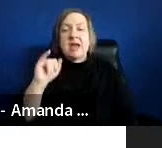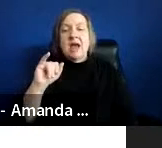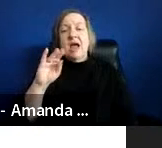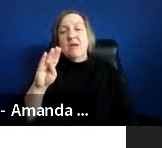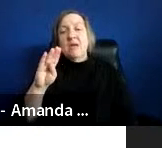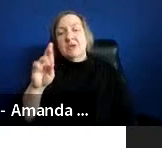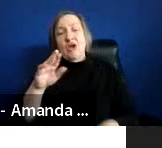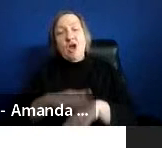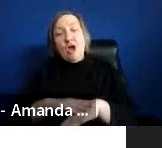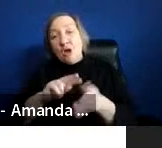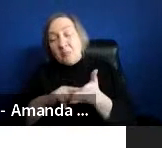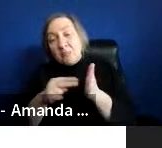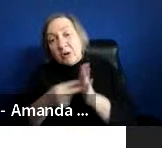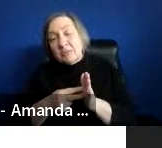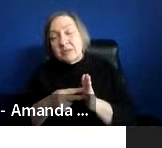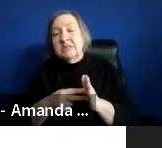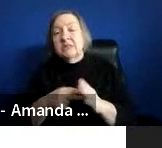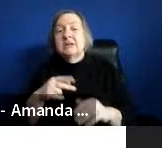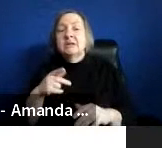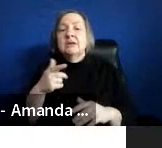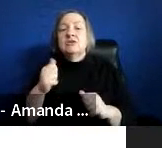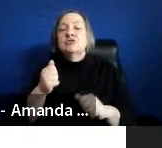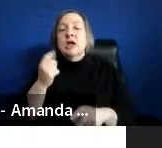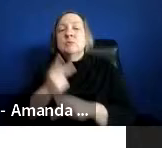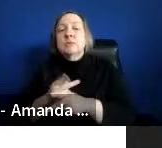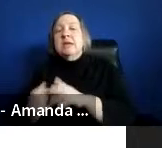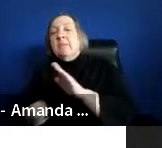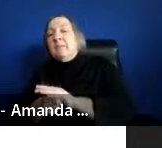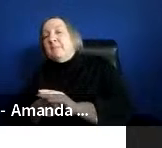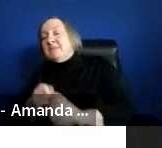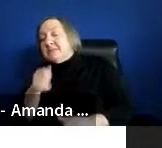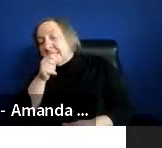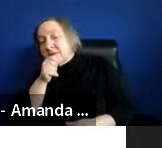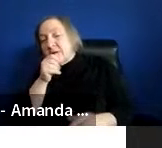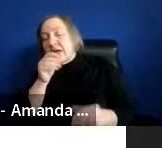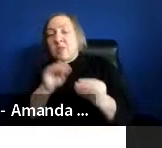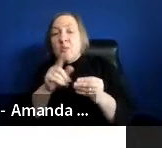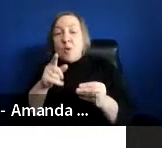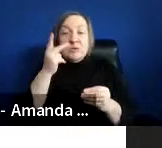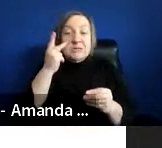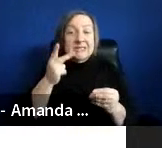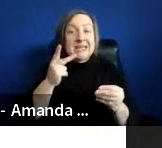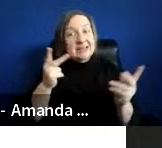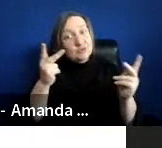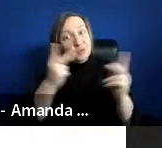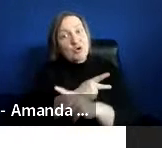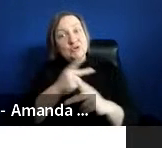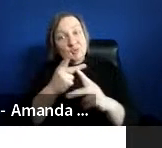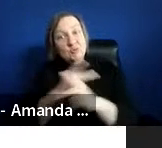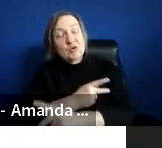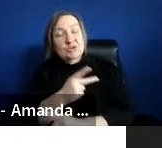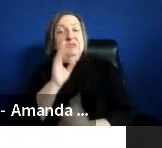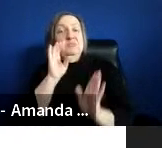intentionally basically kept a lot of this stuff under wraps because the more you see of it, the more awful it gets.